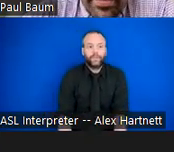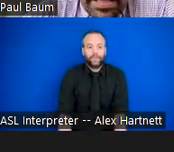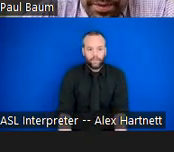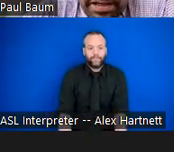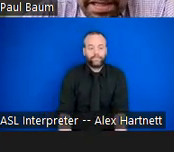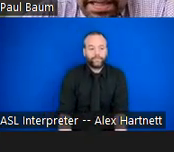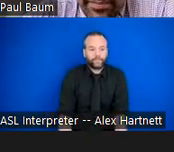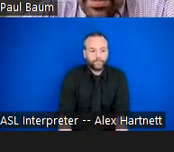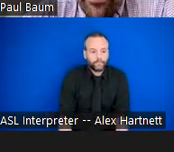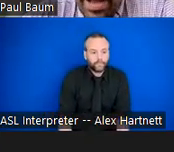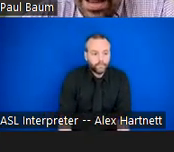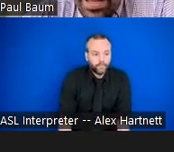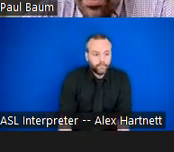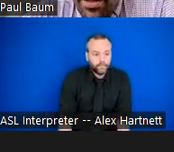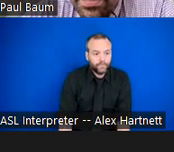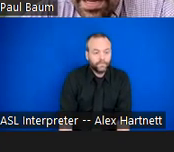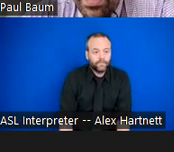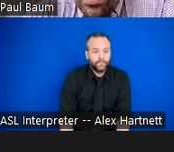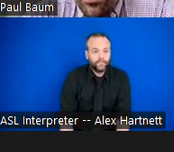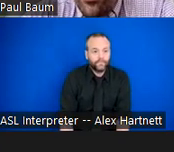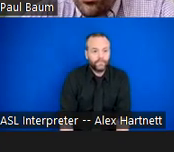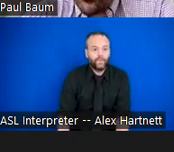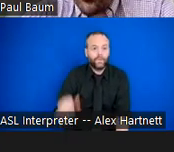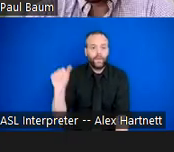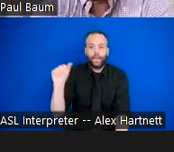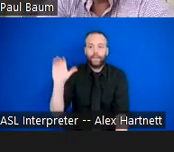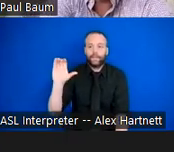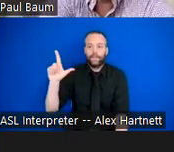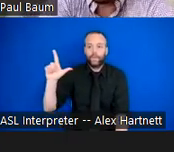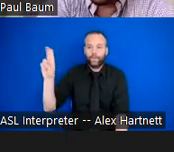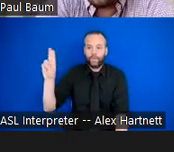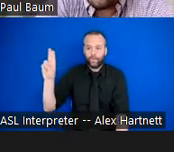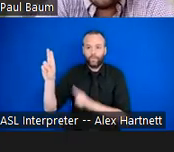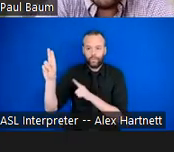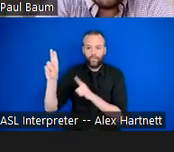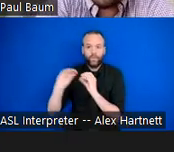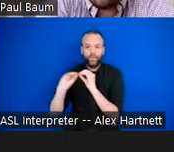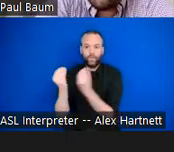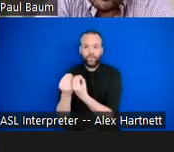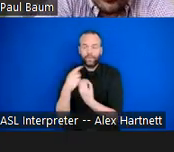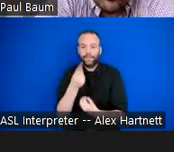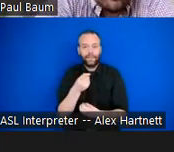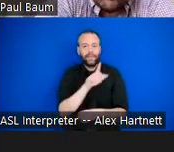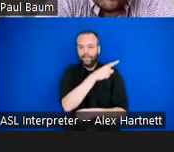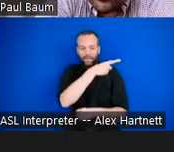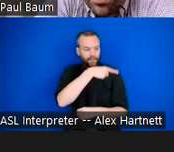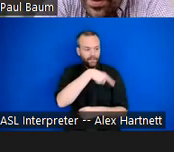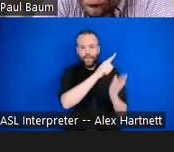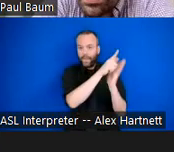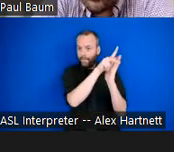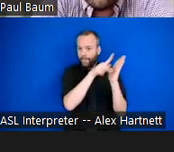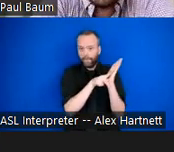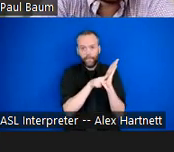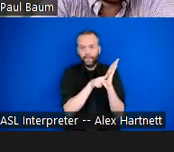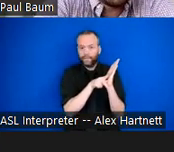all of these policies seemingly violate long-standing California law and Department of Education guidances, but yet still